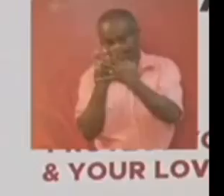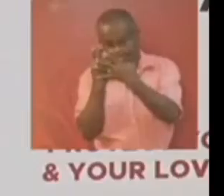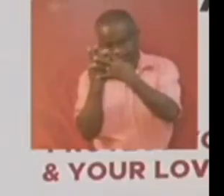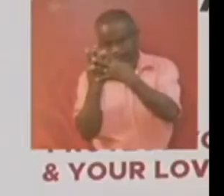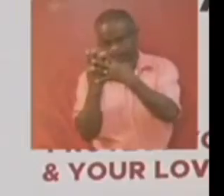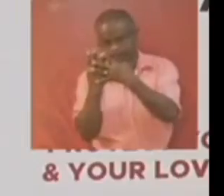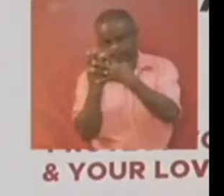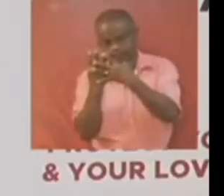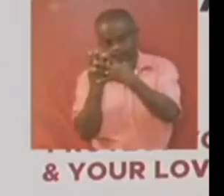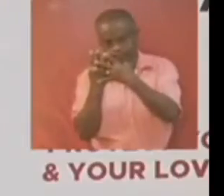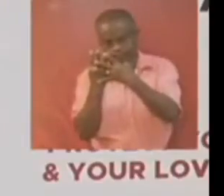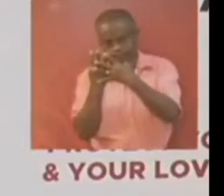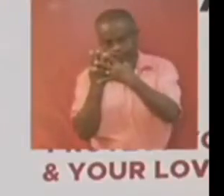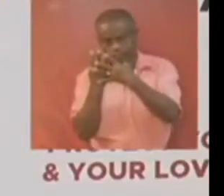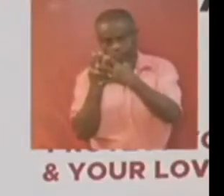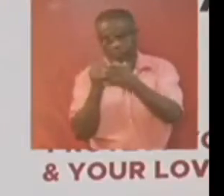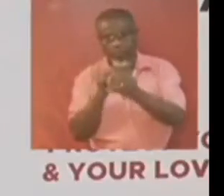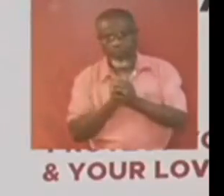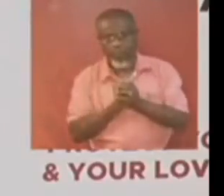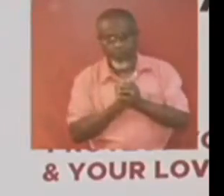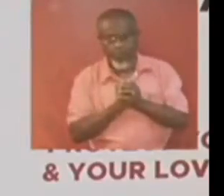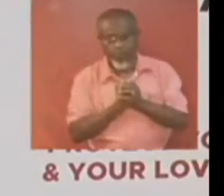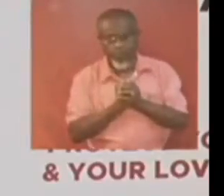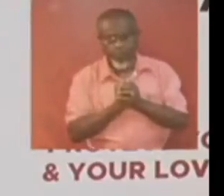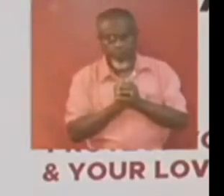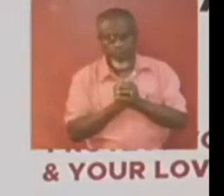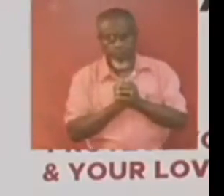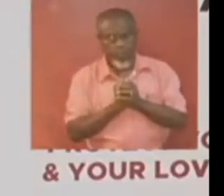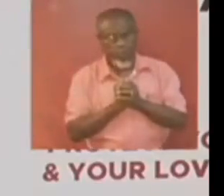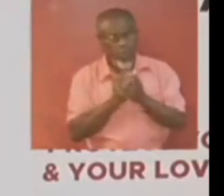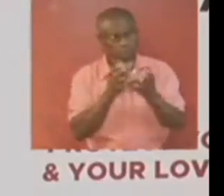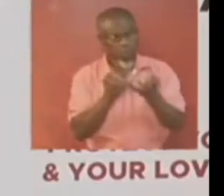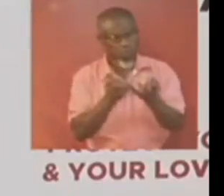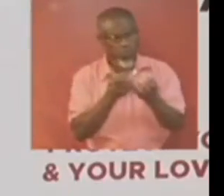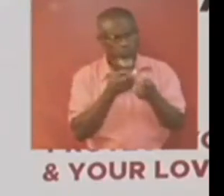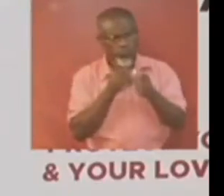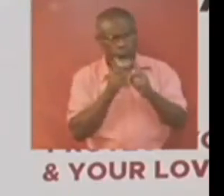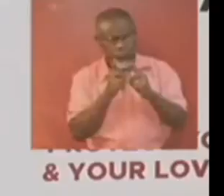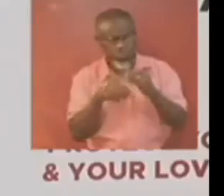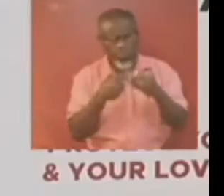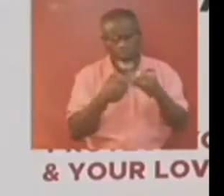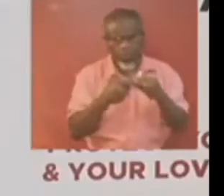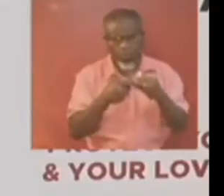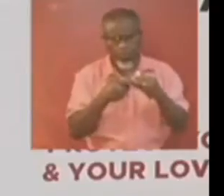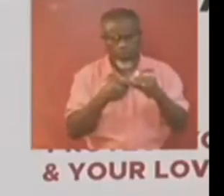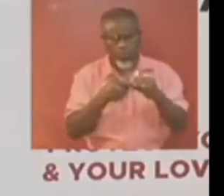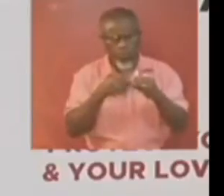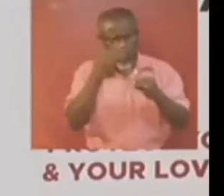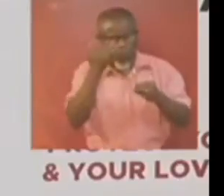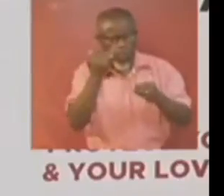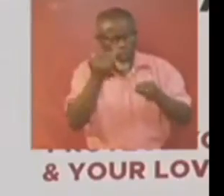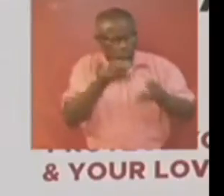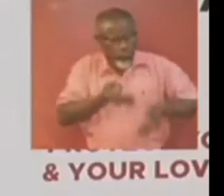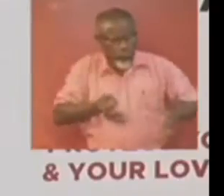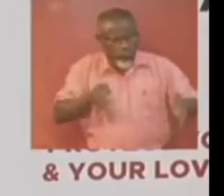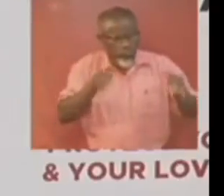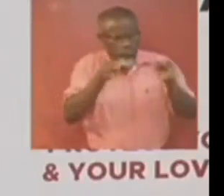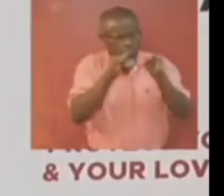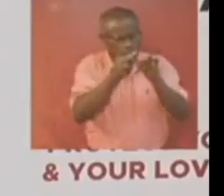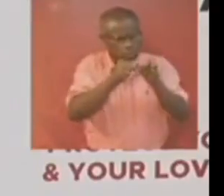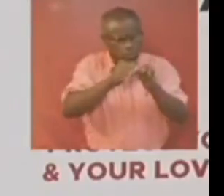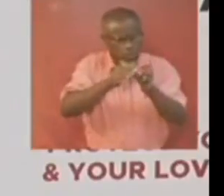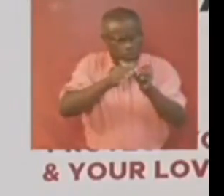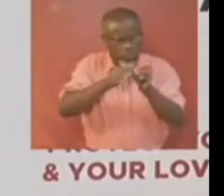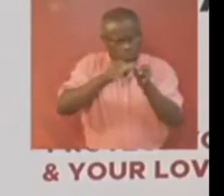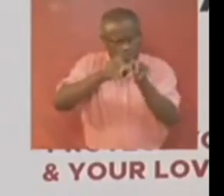National Security. I would like to speak about the benefits of the parallel healthcare system at this point. The